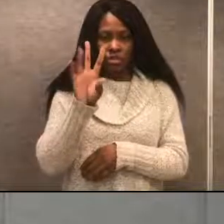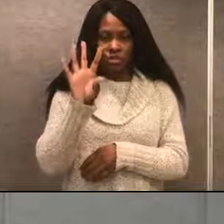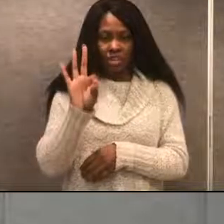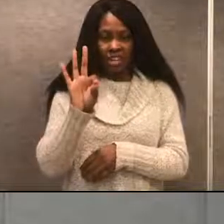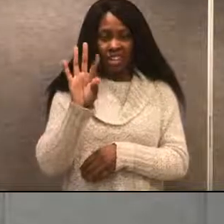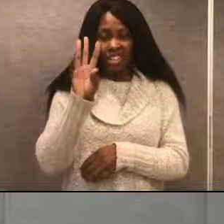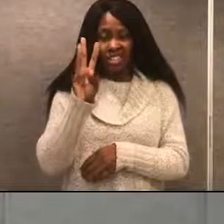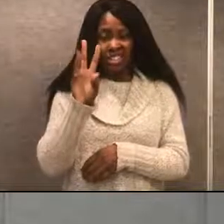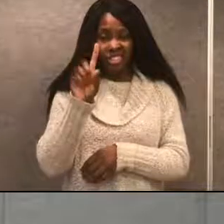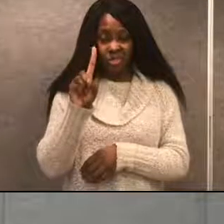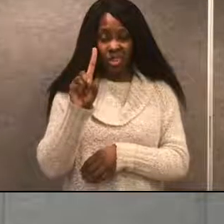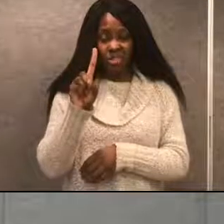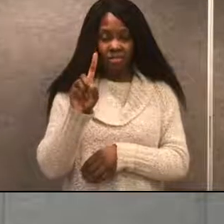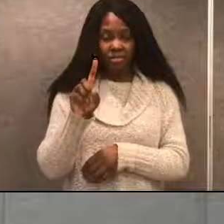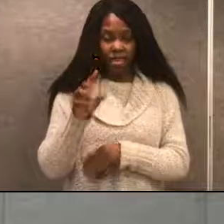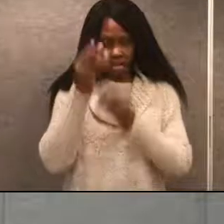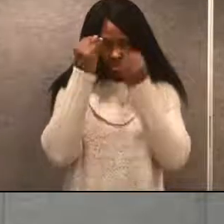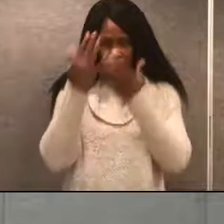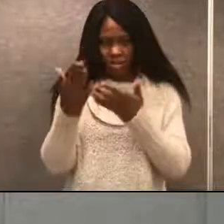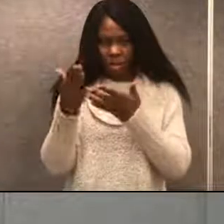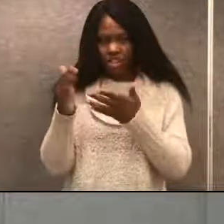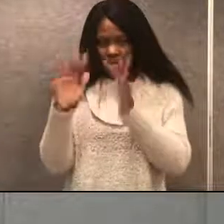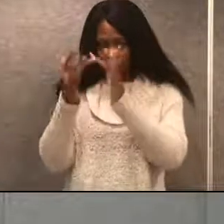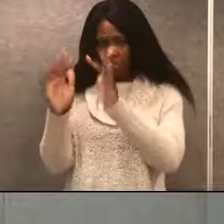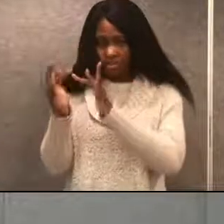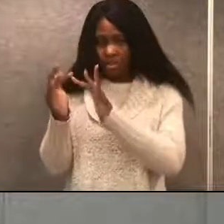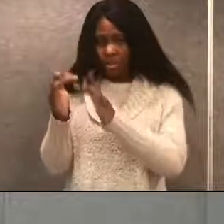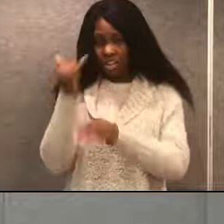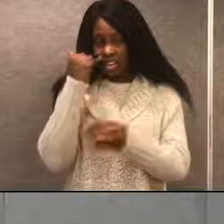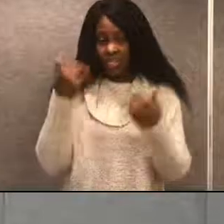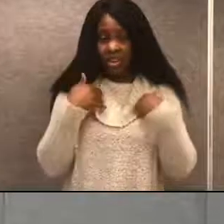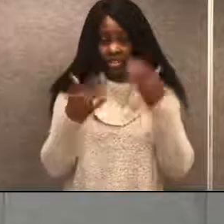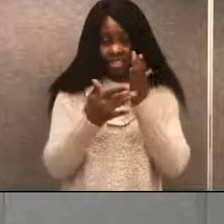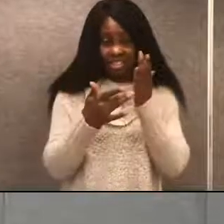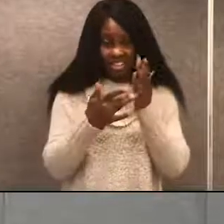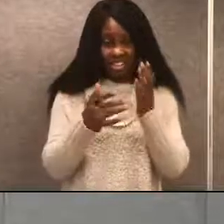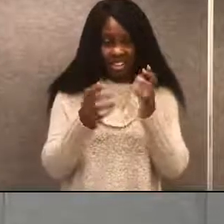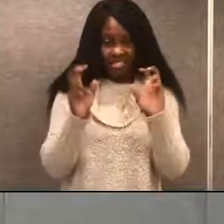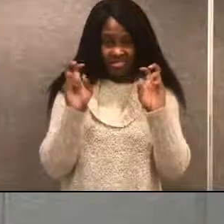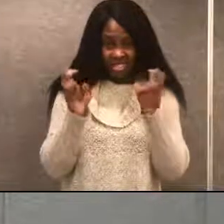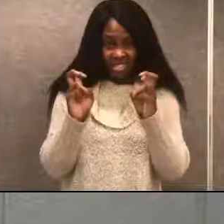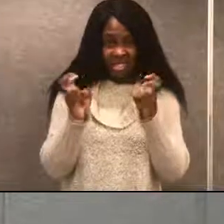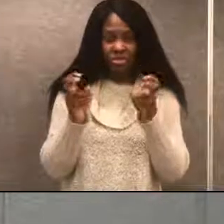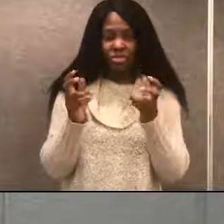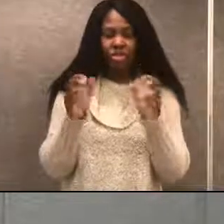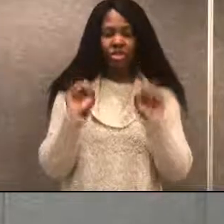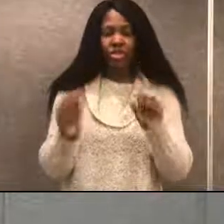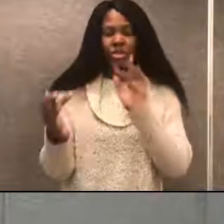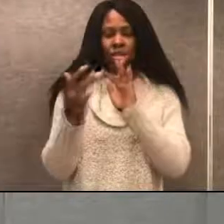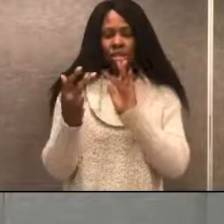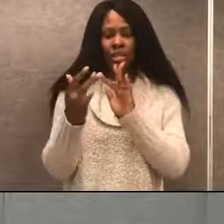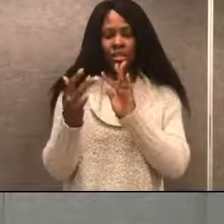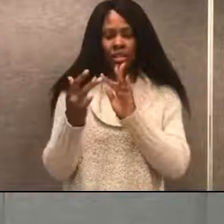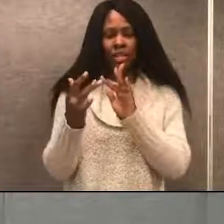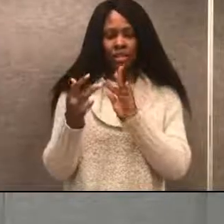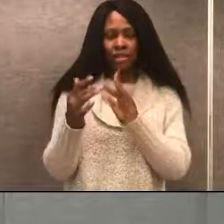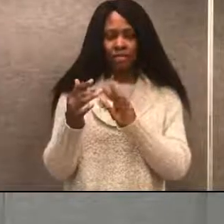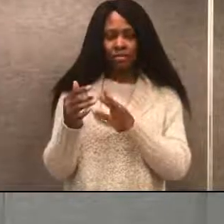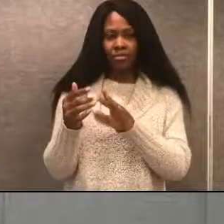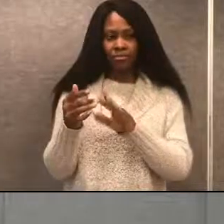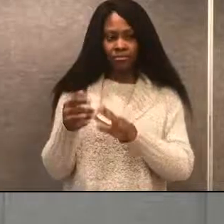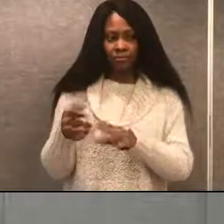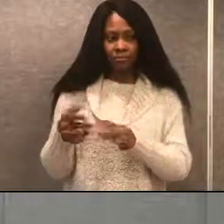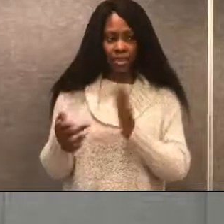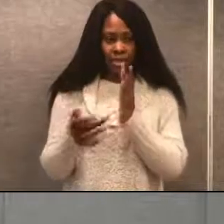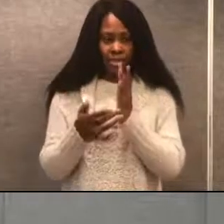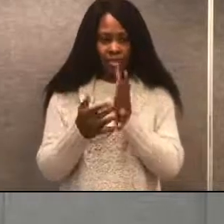973-266-2961, and that information is also on the website. So if you have tech issues dealing with anything you're dealing with, you can contact the number and get immediate support. Right,